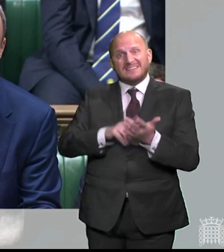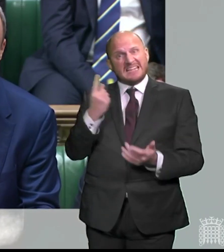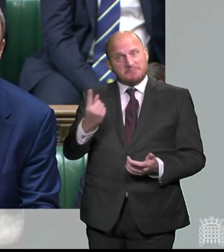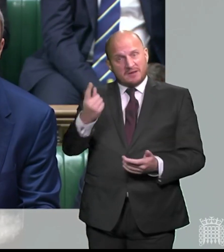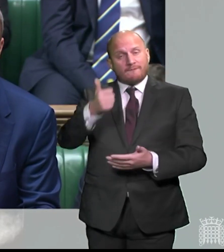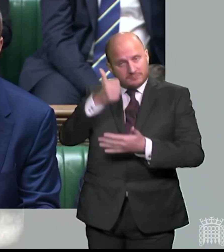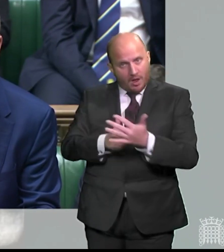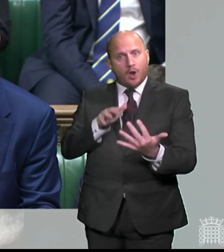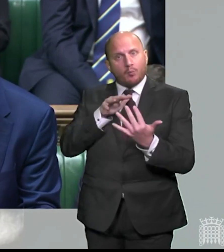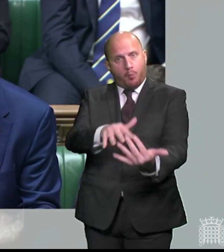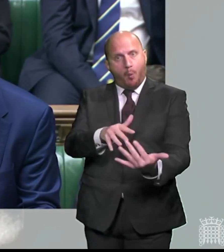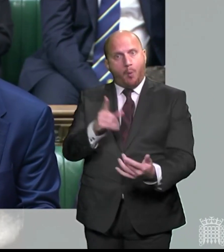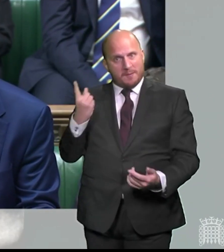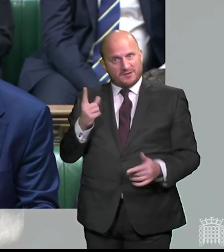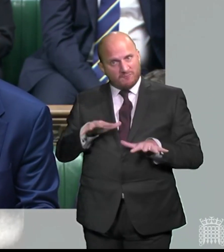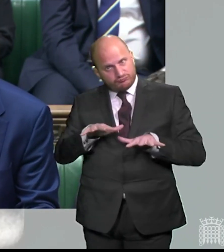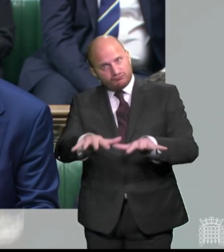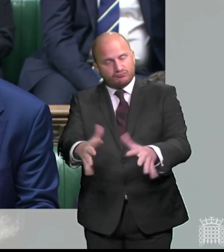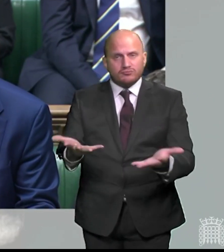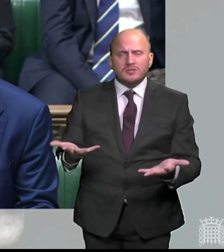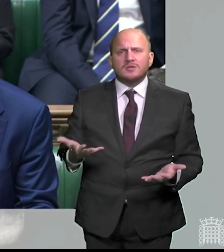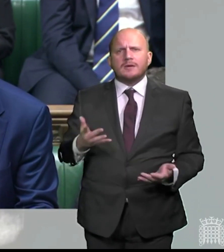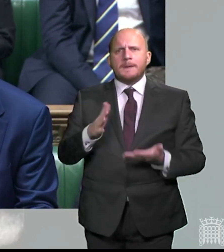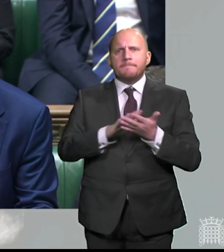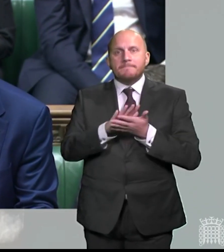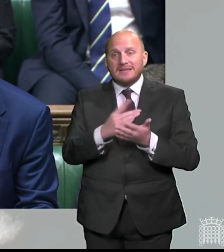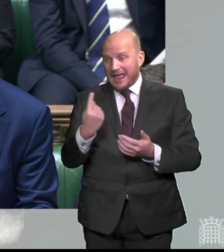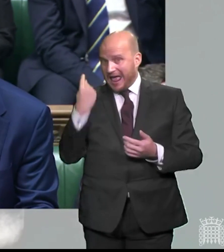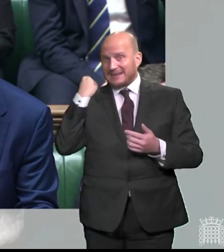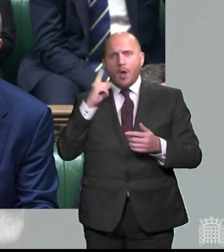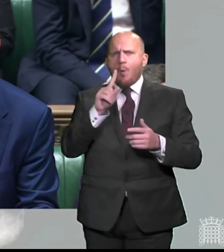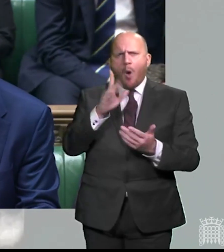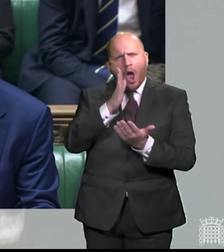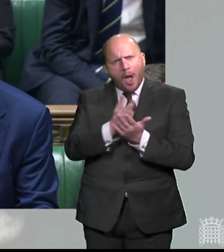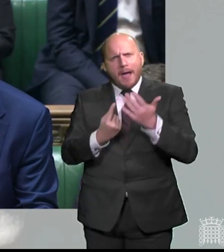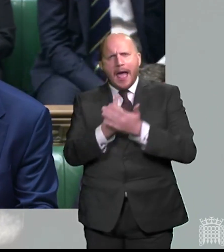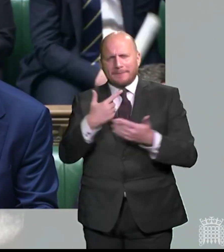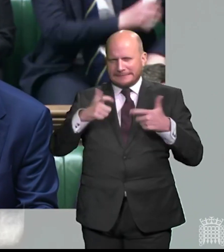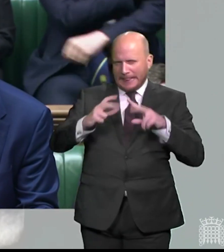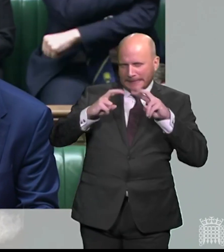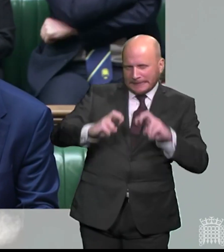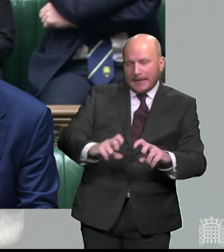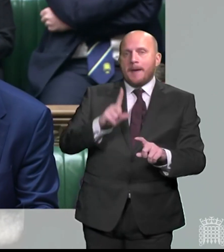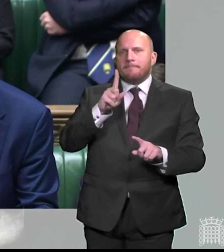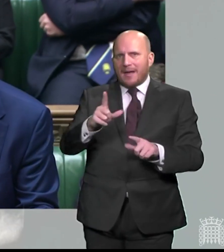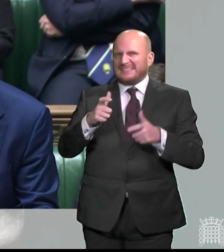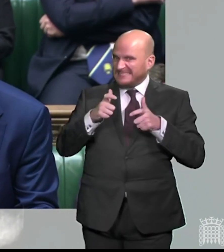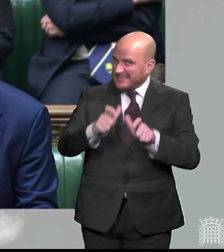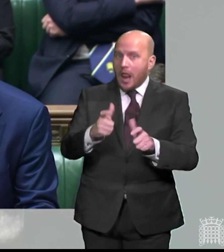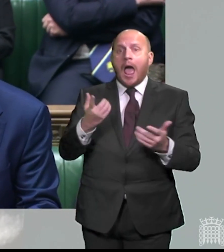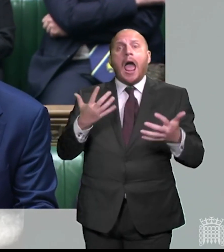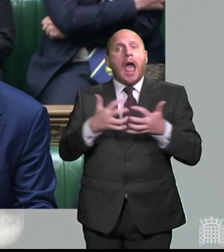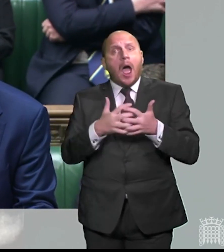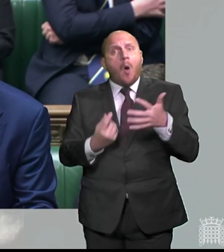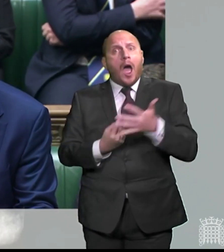and whatever the determination made in relation to the events yesterday, they result, whether directly or indirectly, from the unlawful